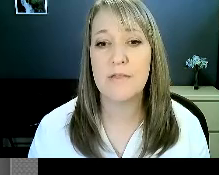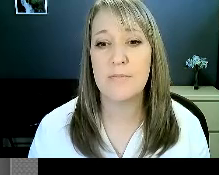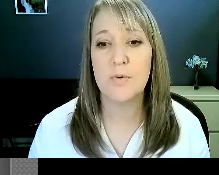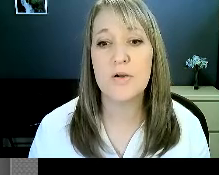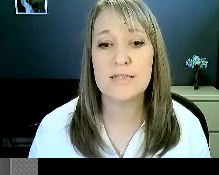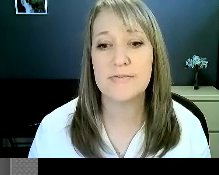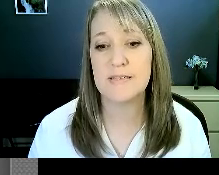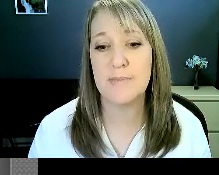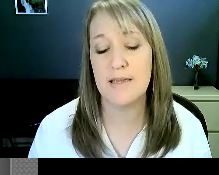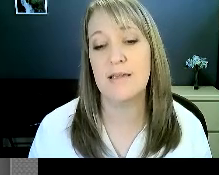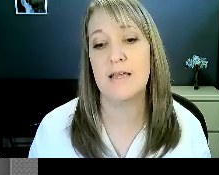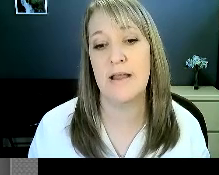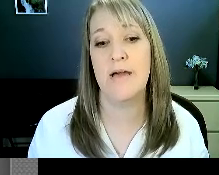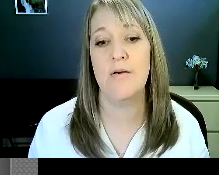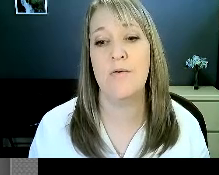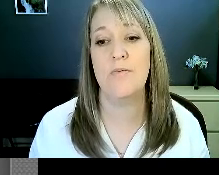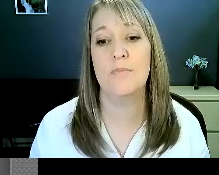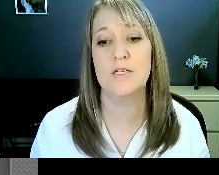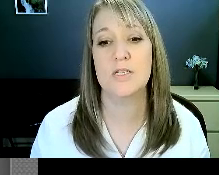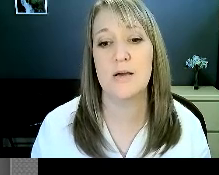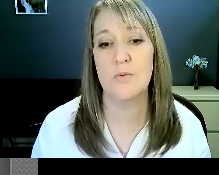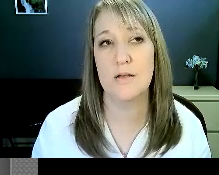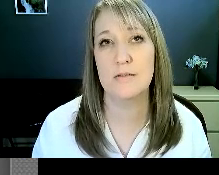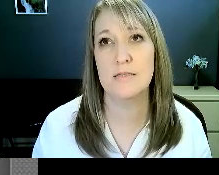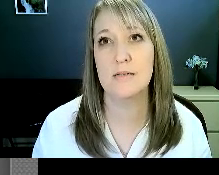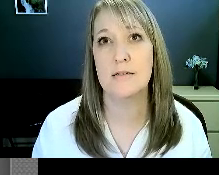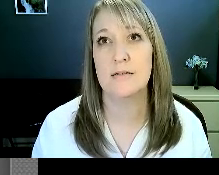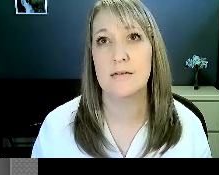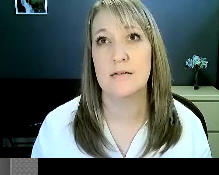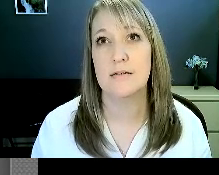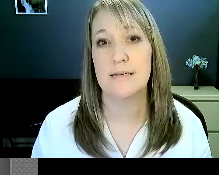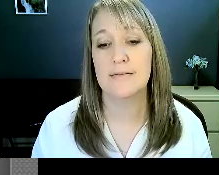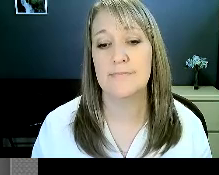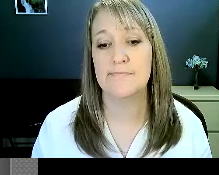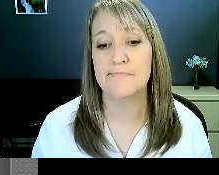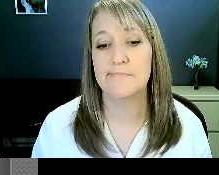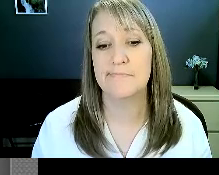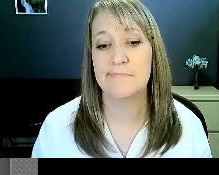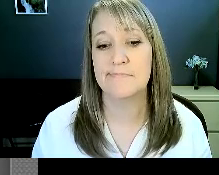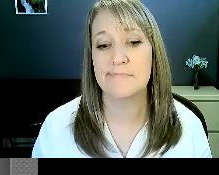view of the importance of speaking and how much that was